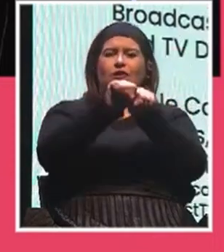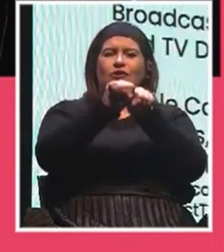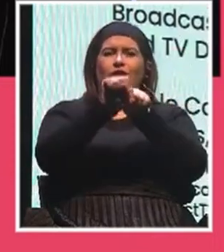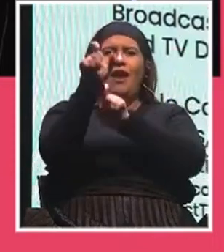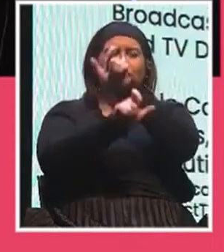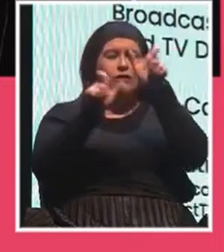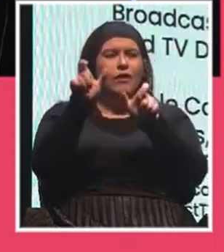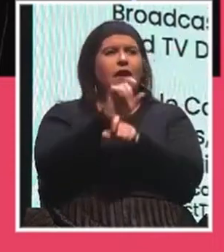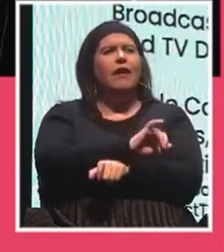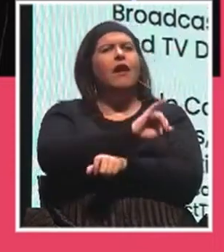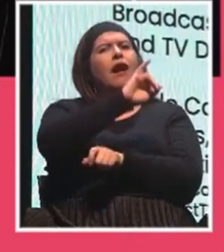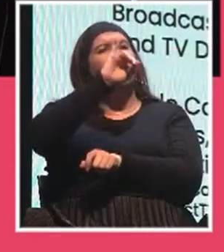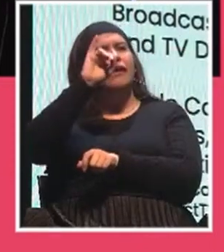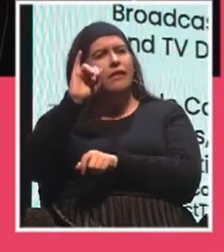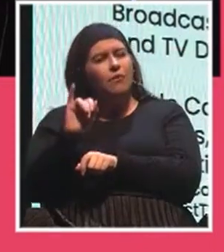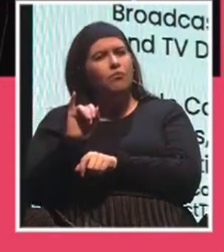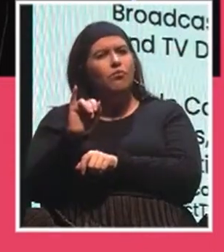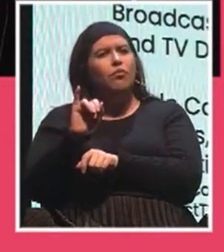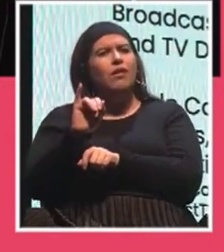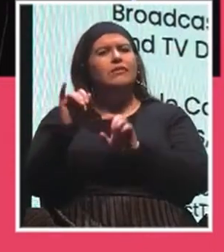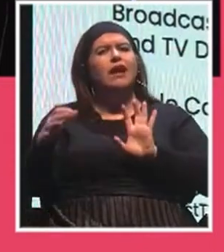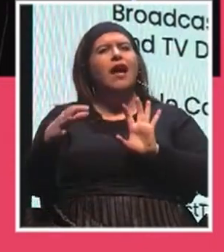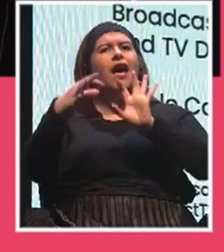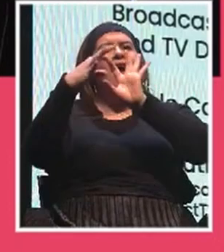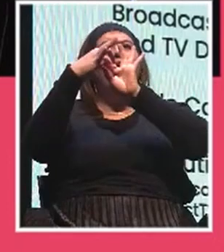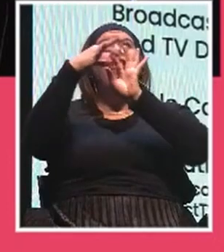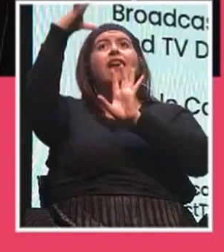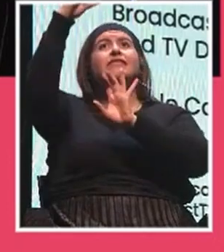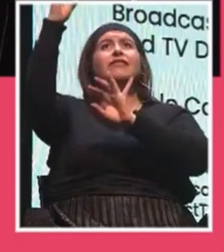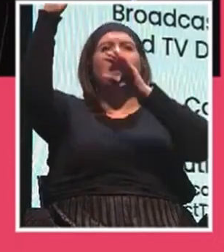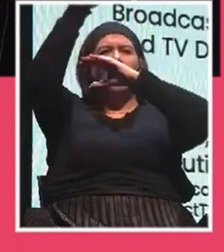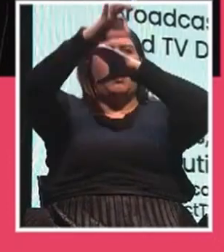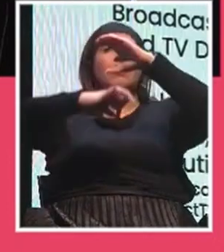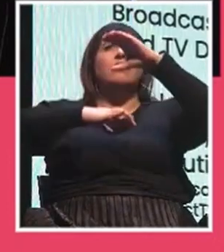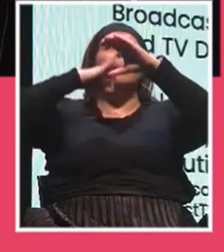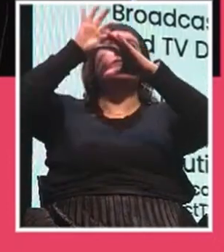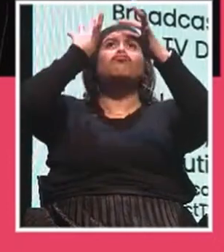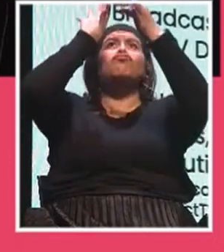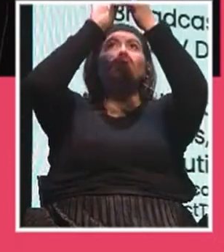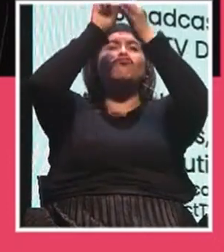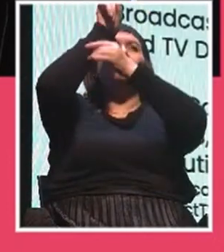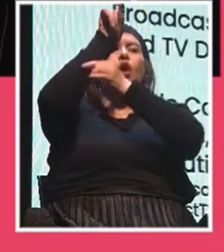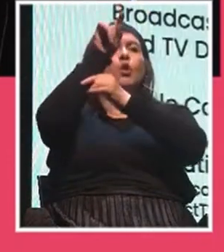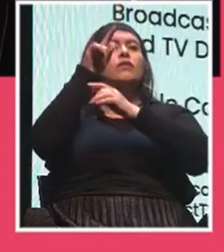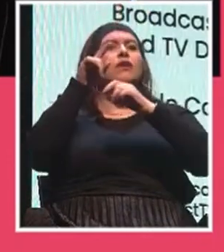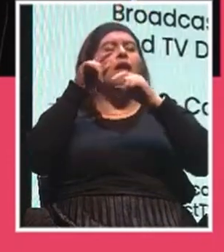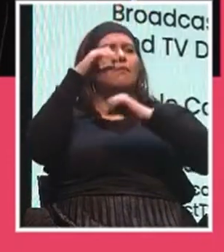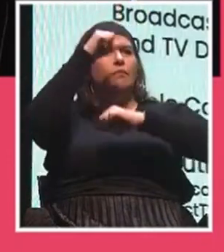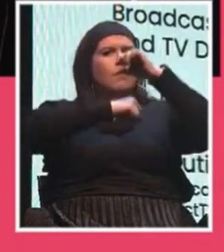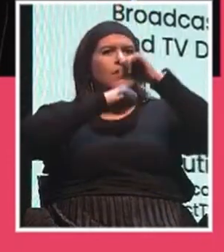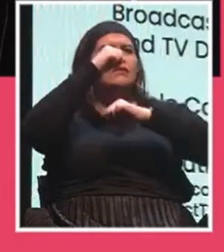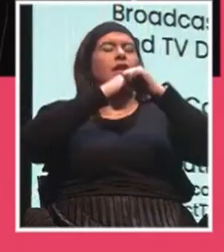that. And they merged with Warner Communications to become Time Warner. And they